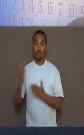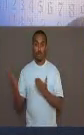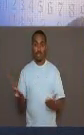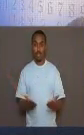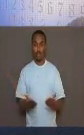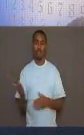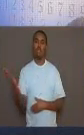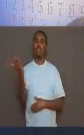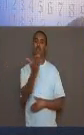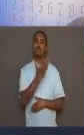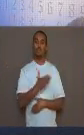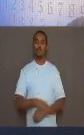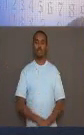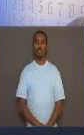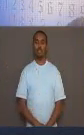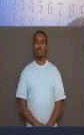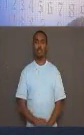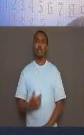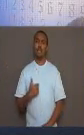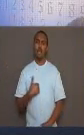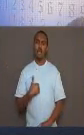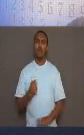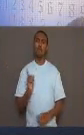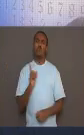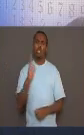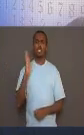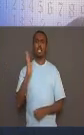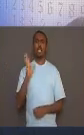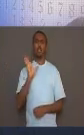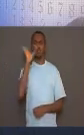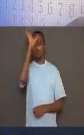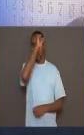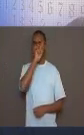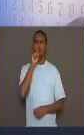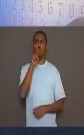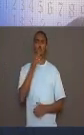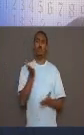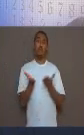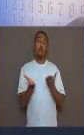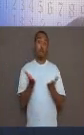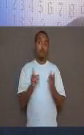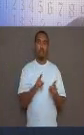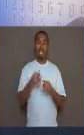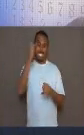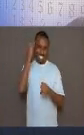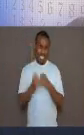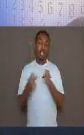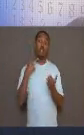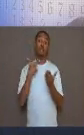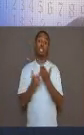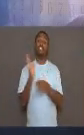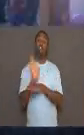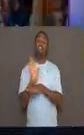Welcome back, everyone. I wonder what kind of predictions you made about the ending of